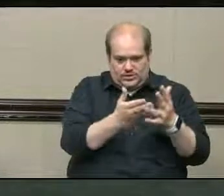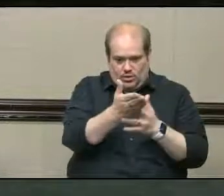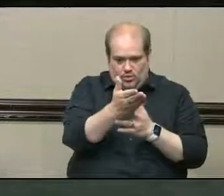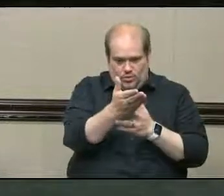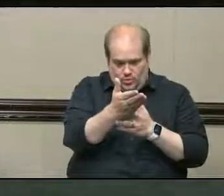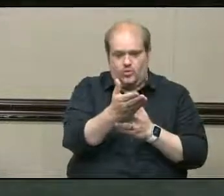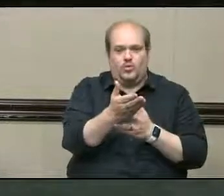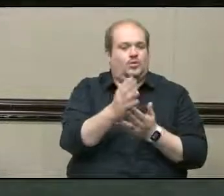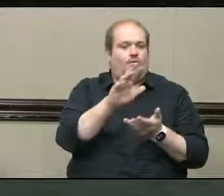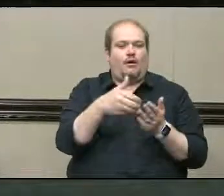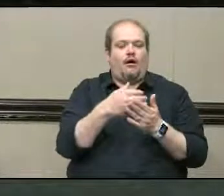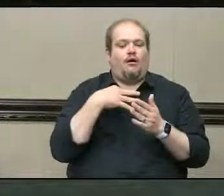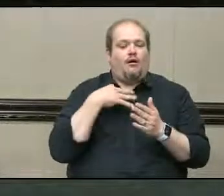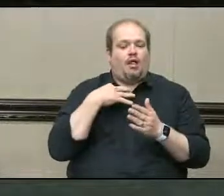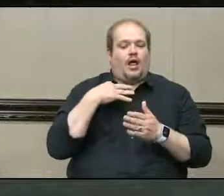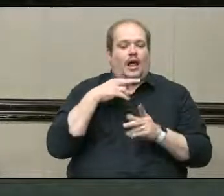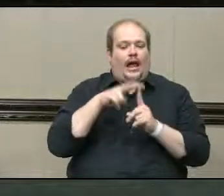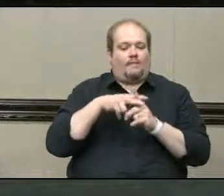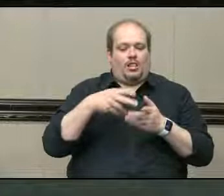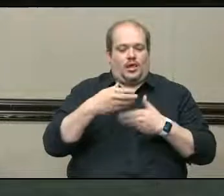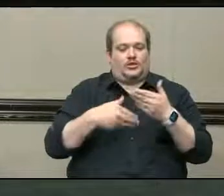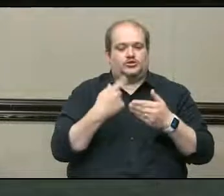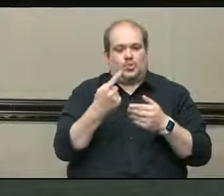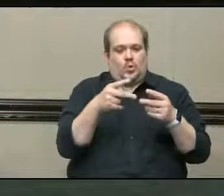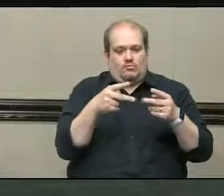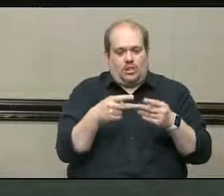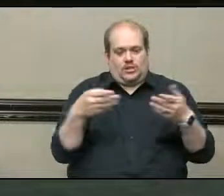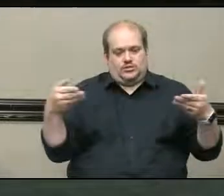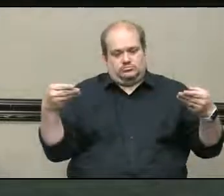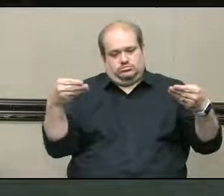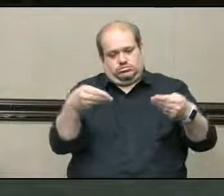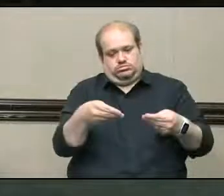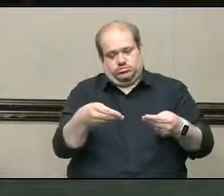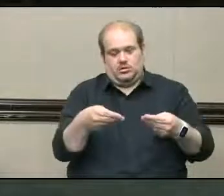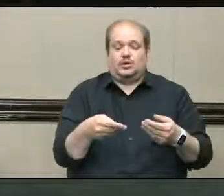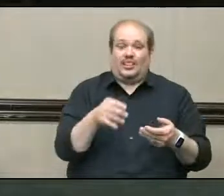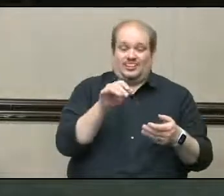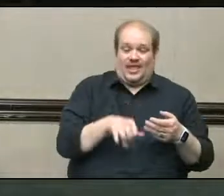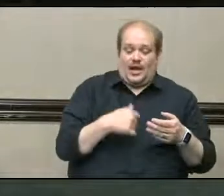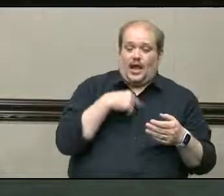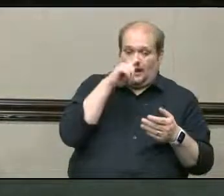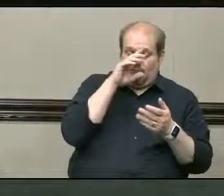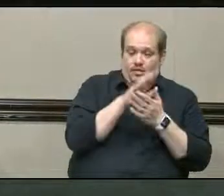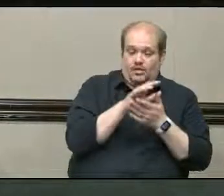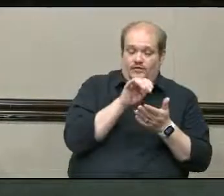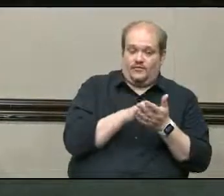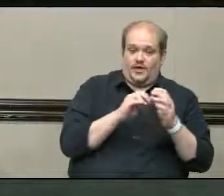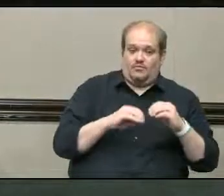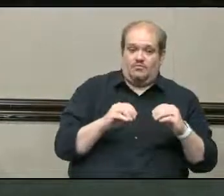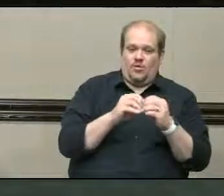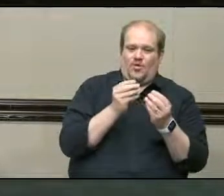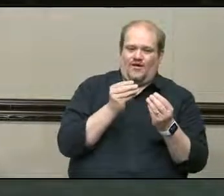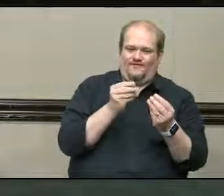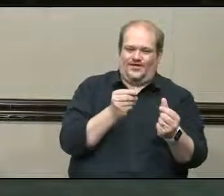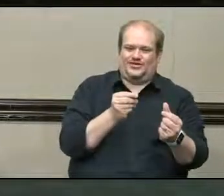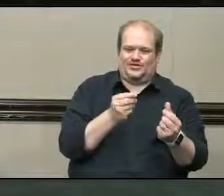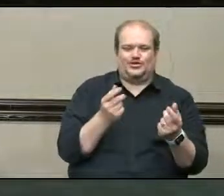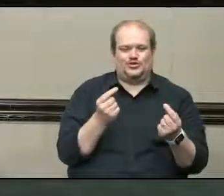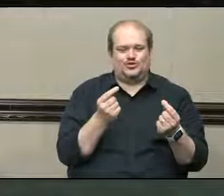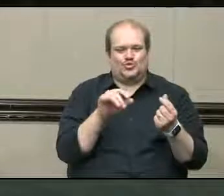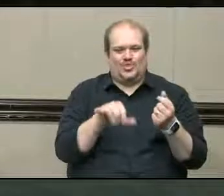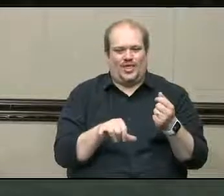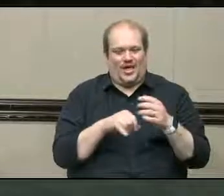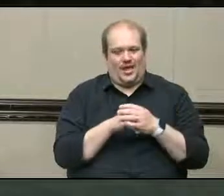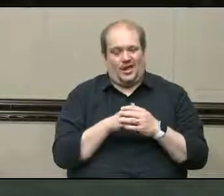through all applications into one location. And so with that, yes, I do believe it is more efficient to do